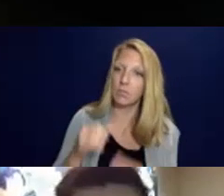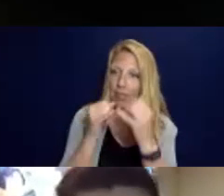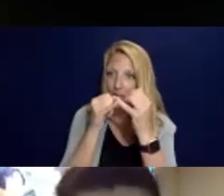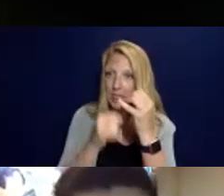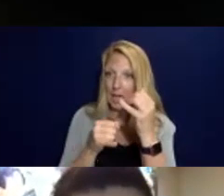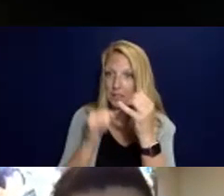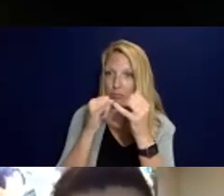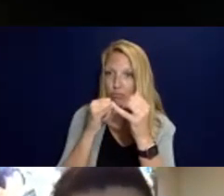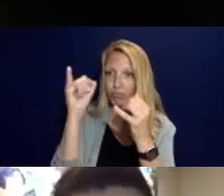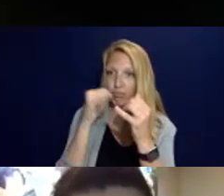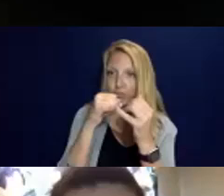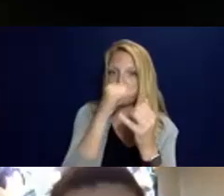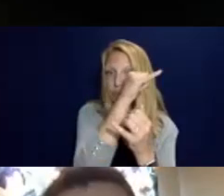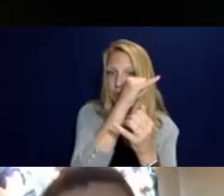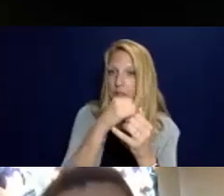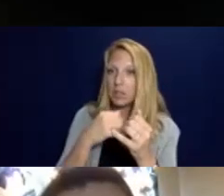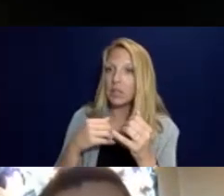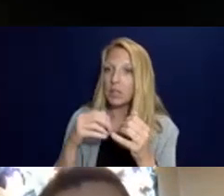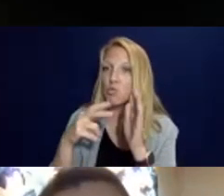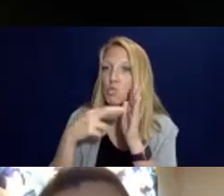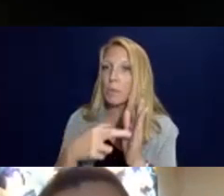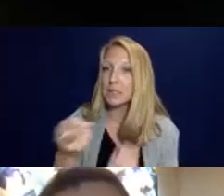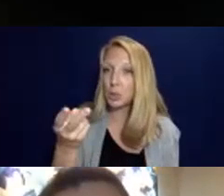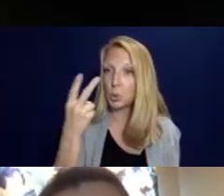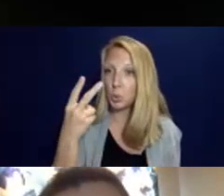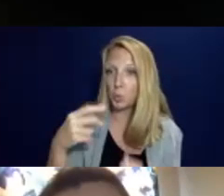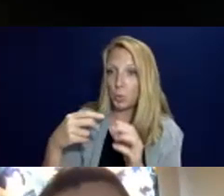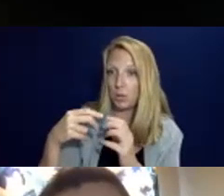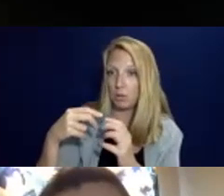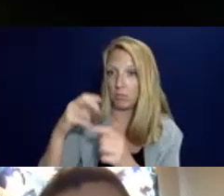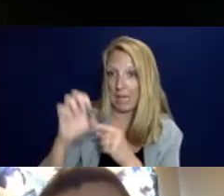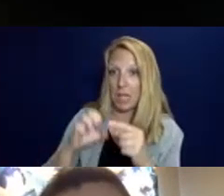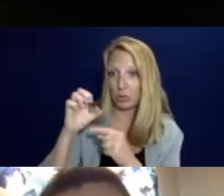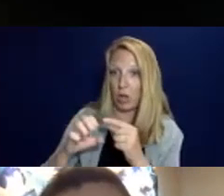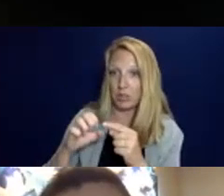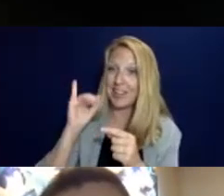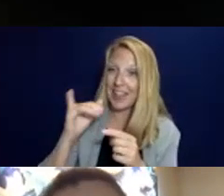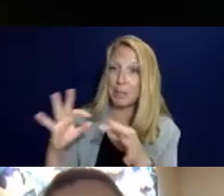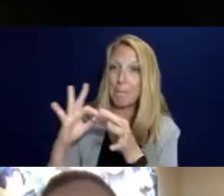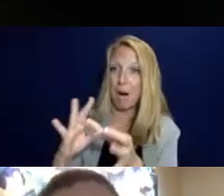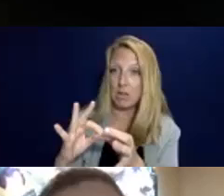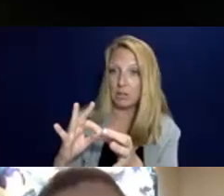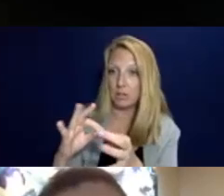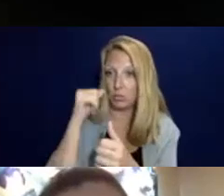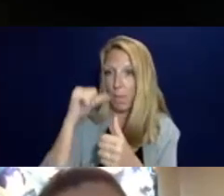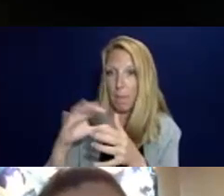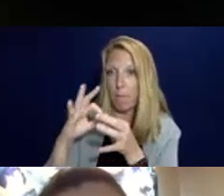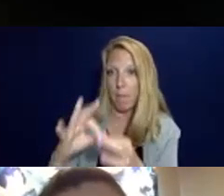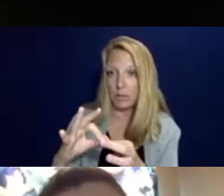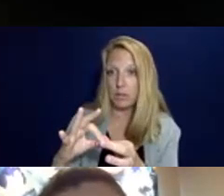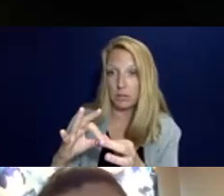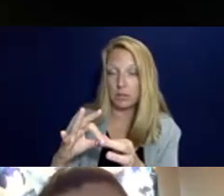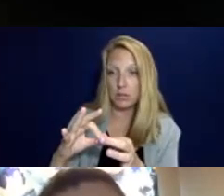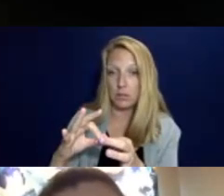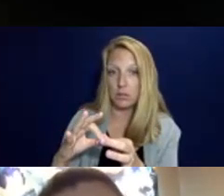sitting there and that one is the way we represent a bond, okay? A bond between, in